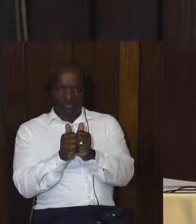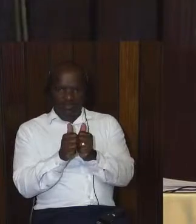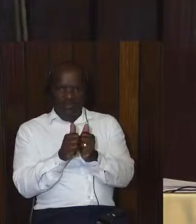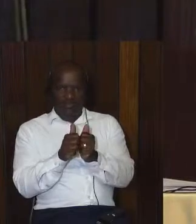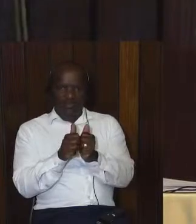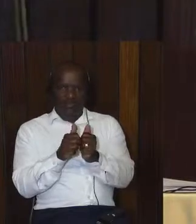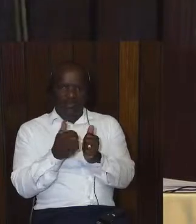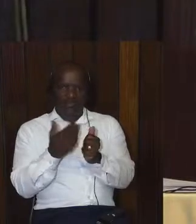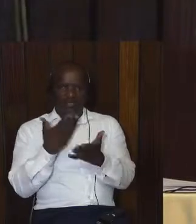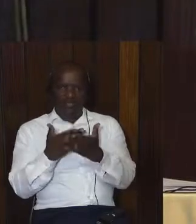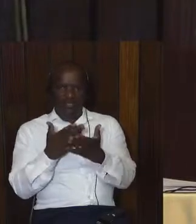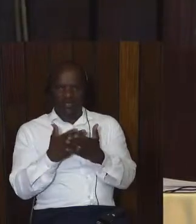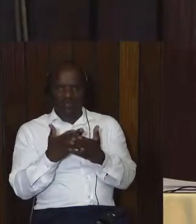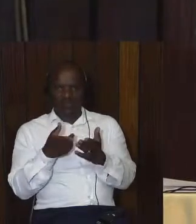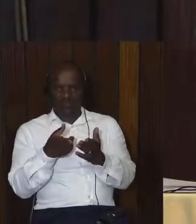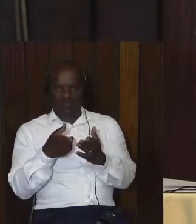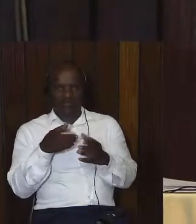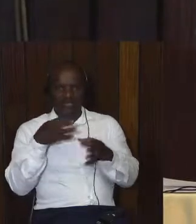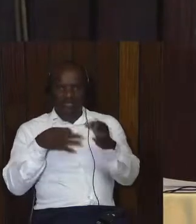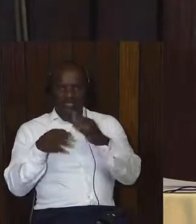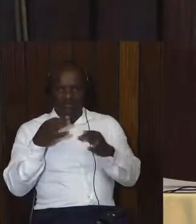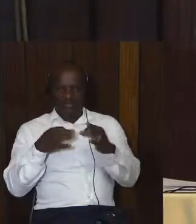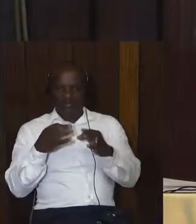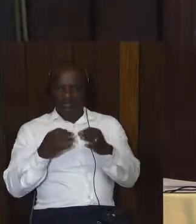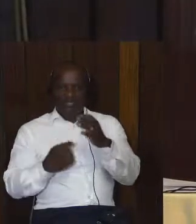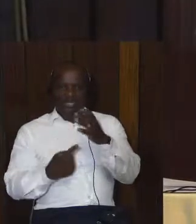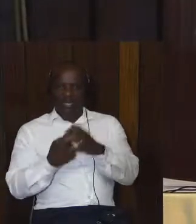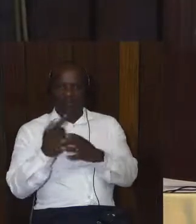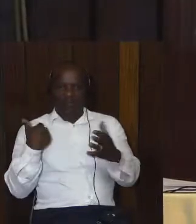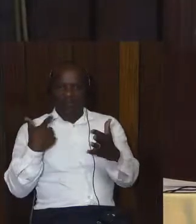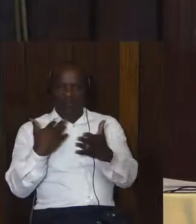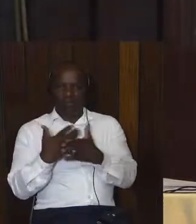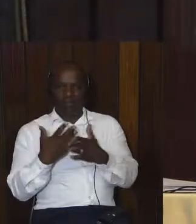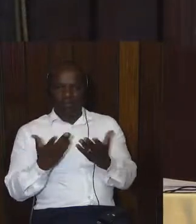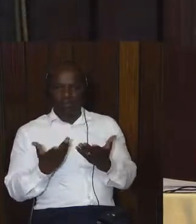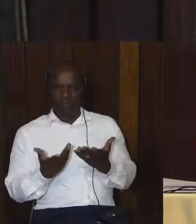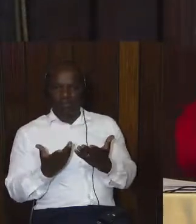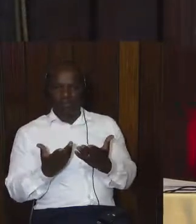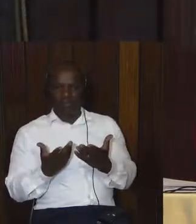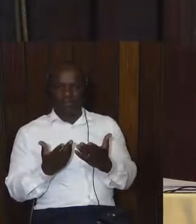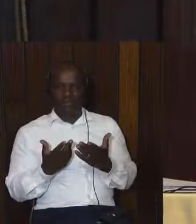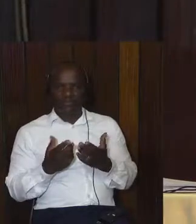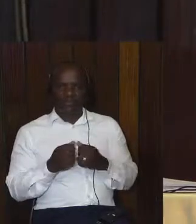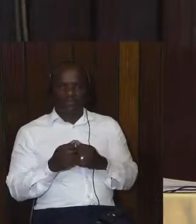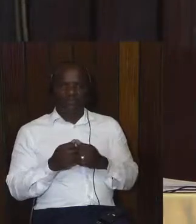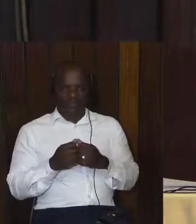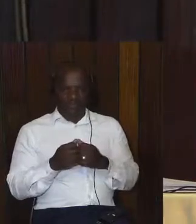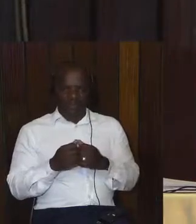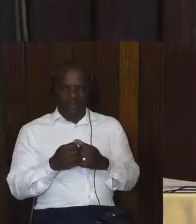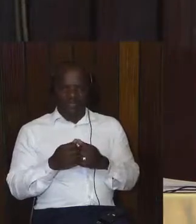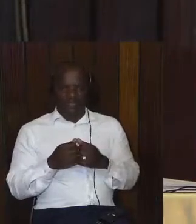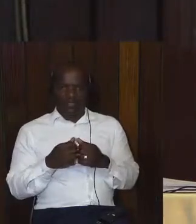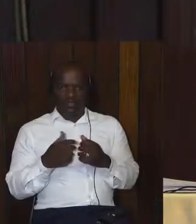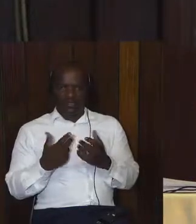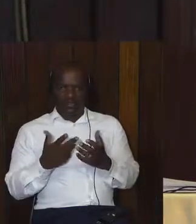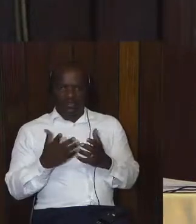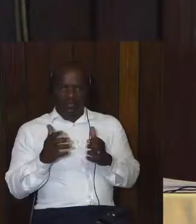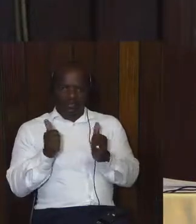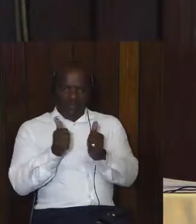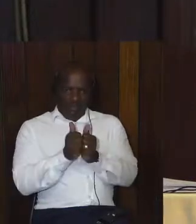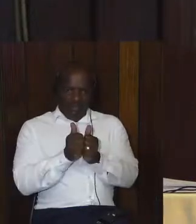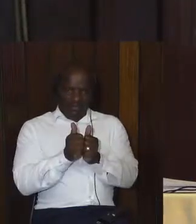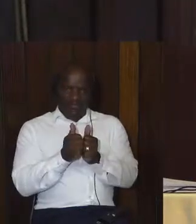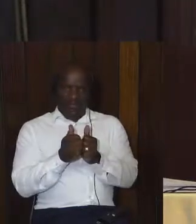to how far did that go? Because my understanding was that when we win together. When we gain together.